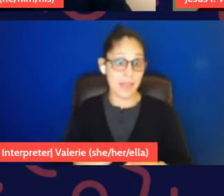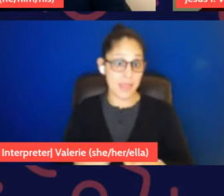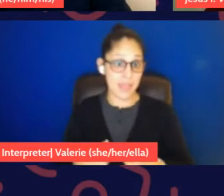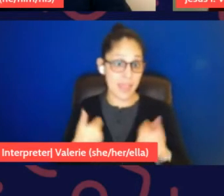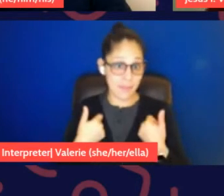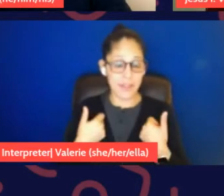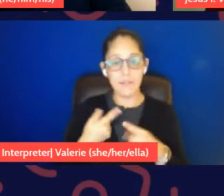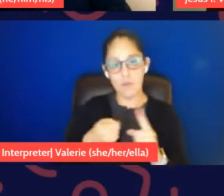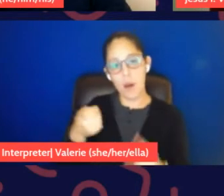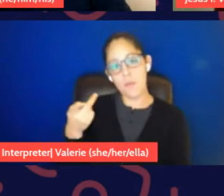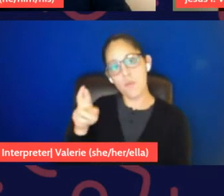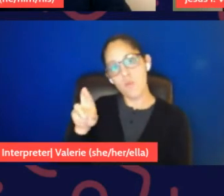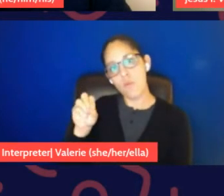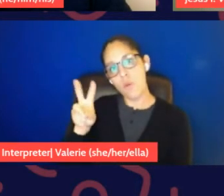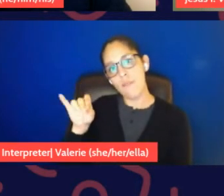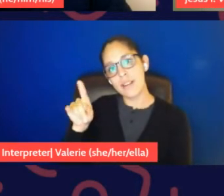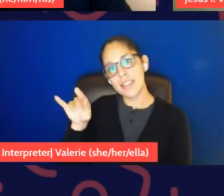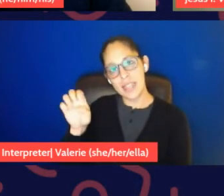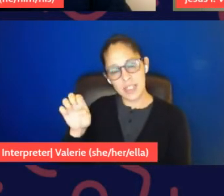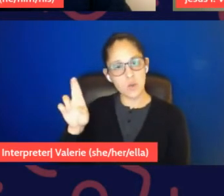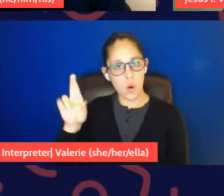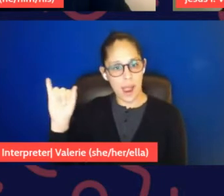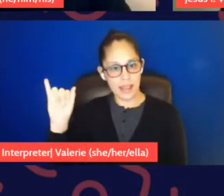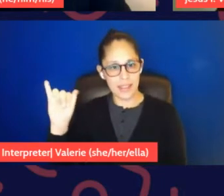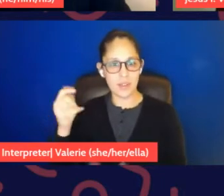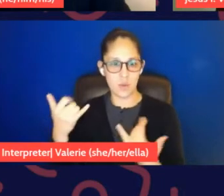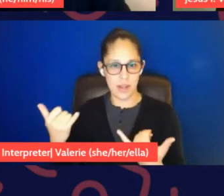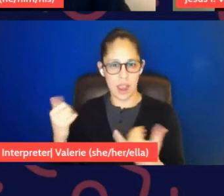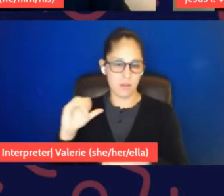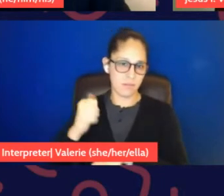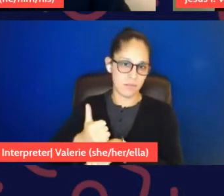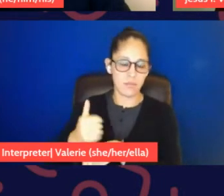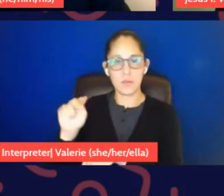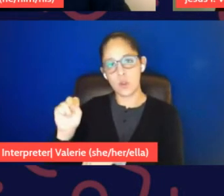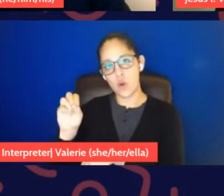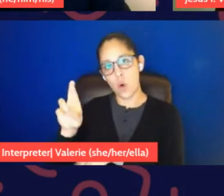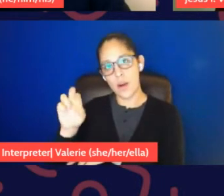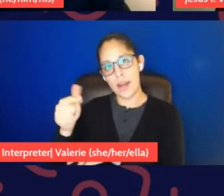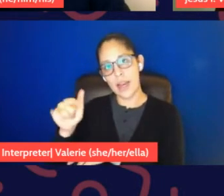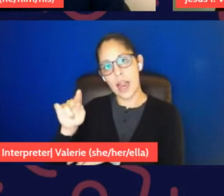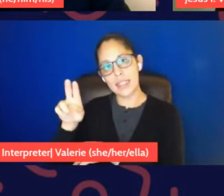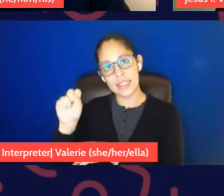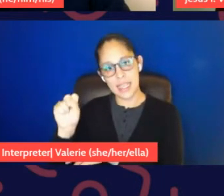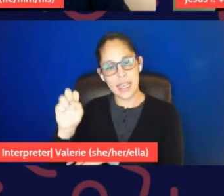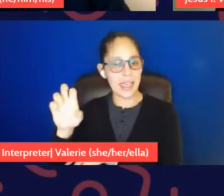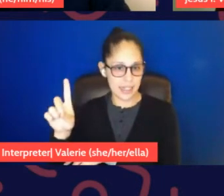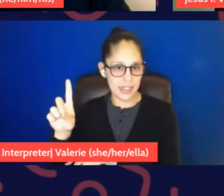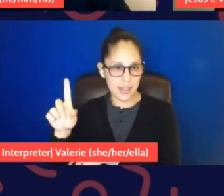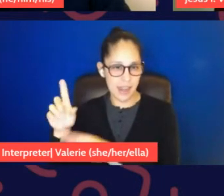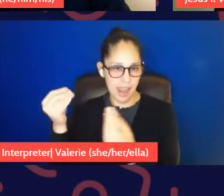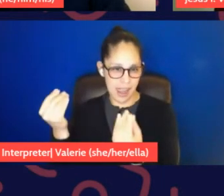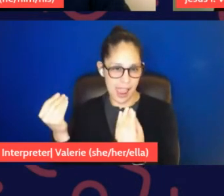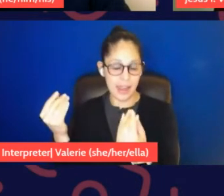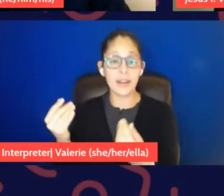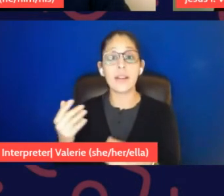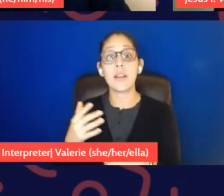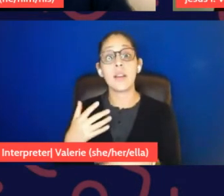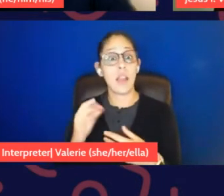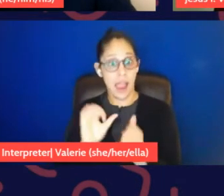Providence, Rhode Island, on unceded Narragansett land. My connection to Encuentro this